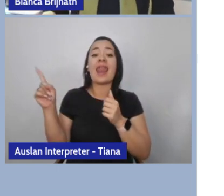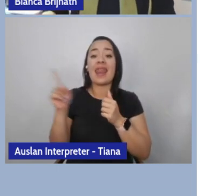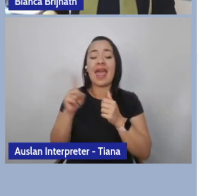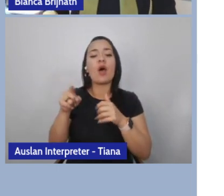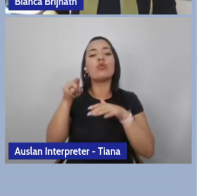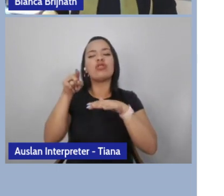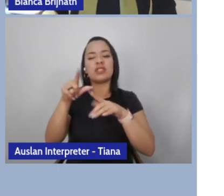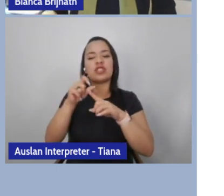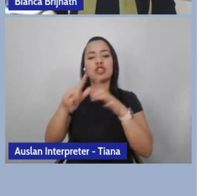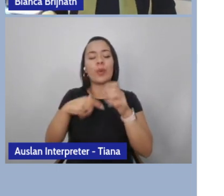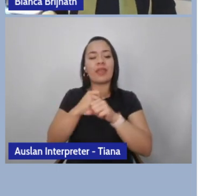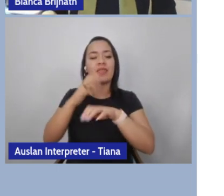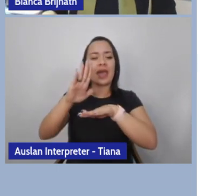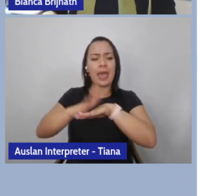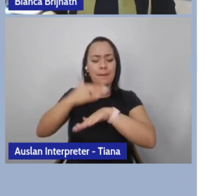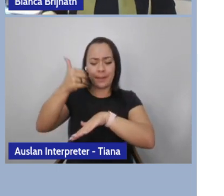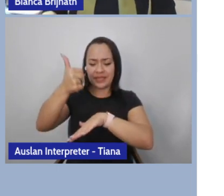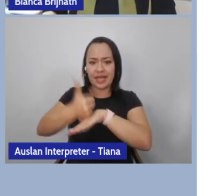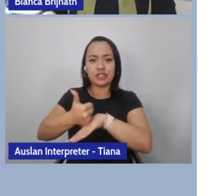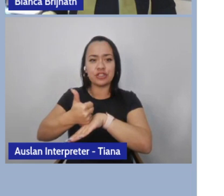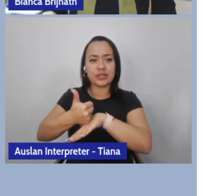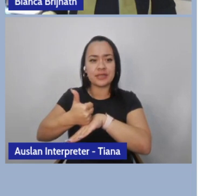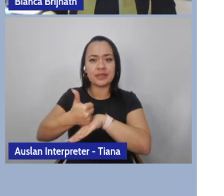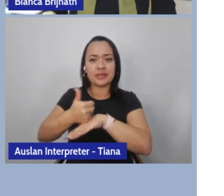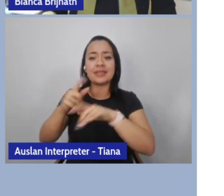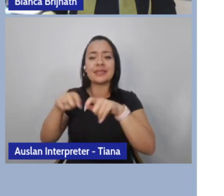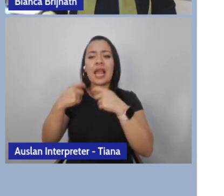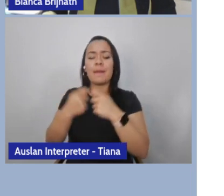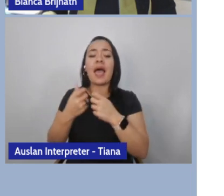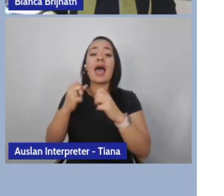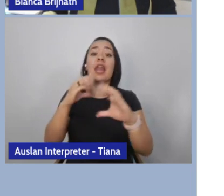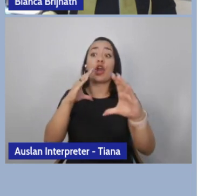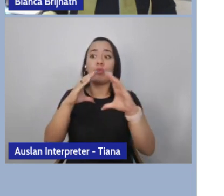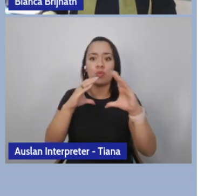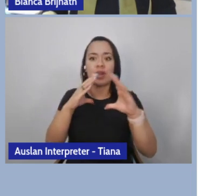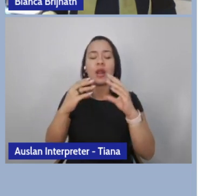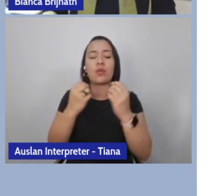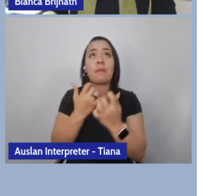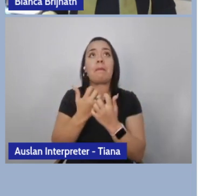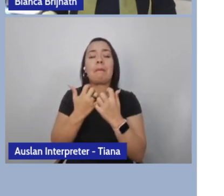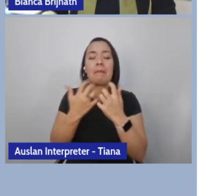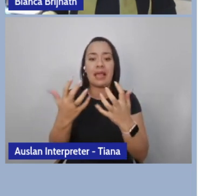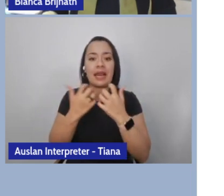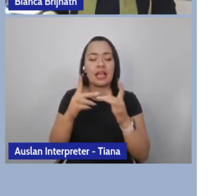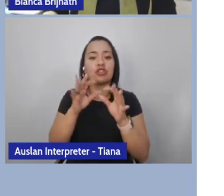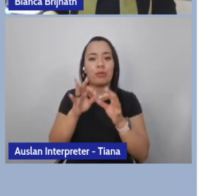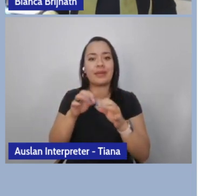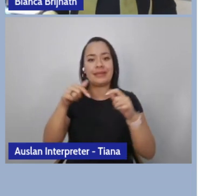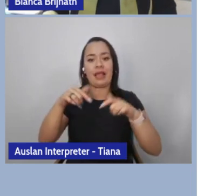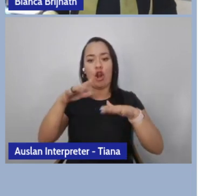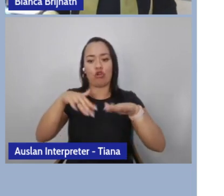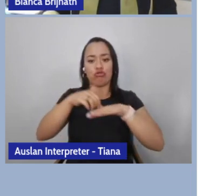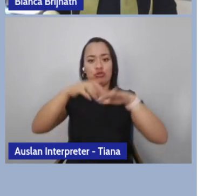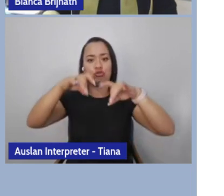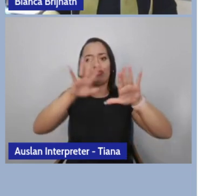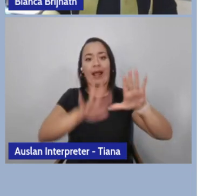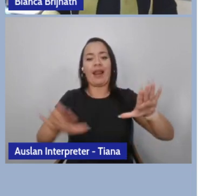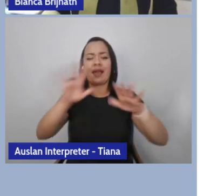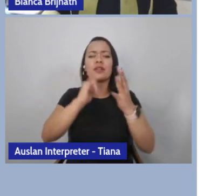and I think is communicating with many hundreds of interpreters around the country. So it's a team